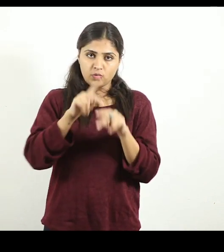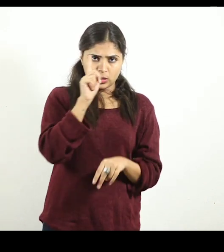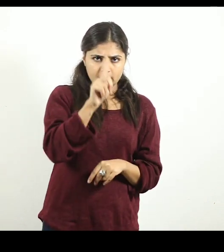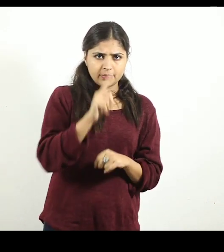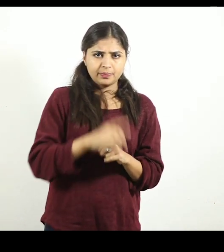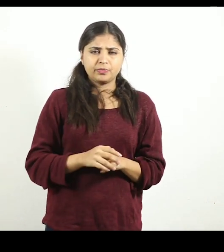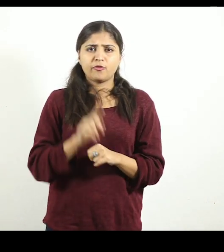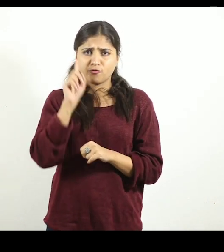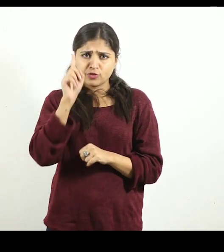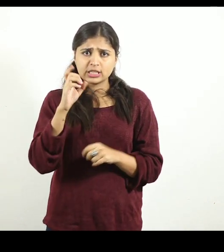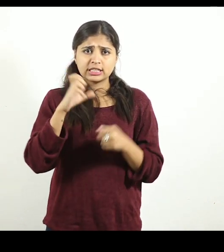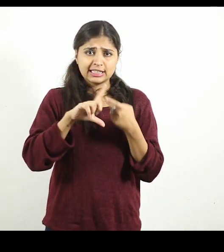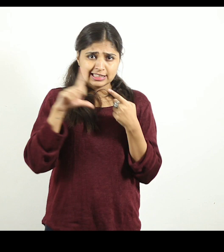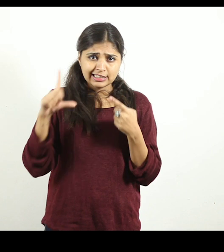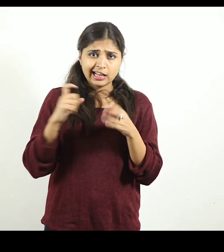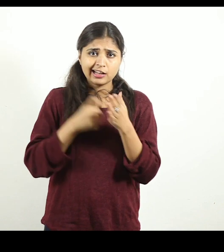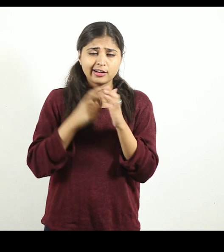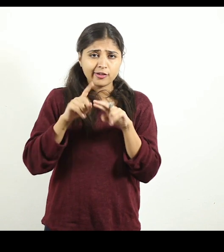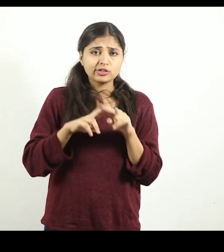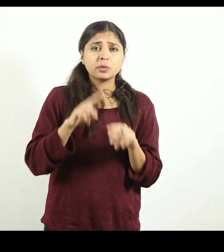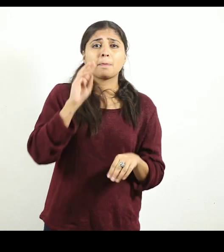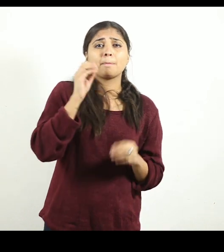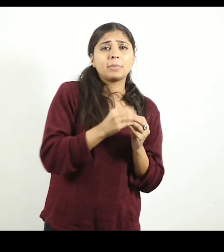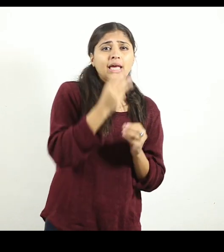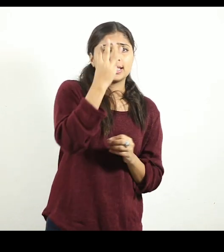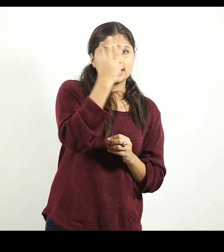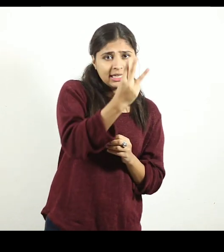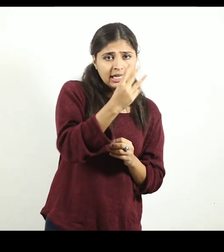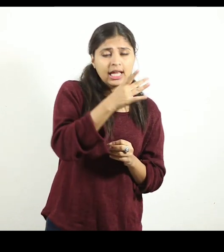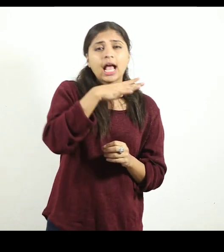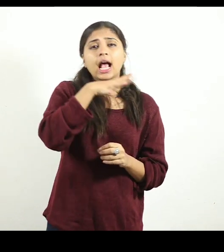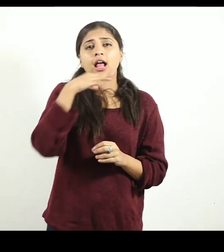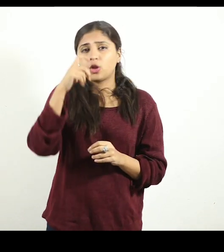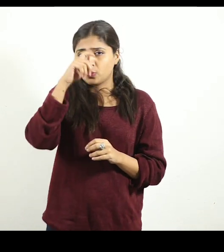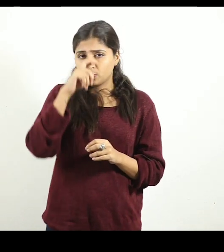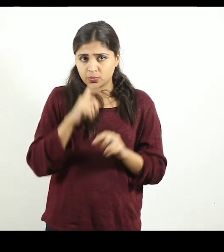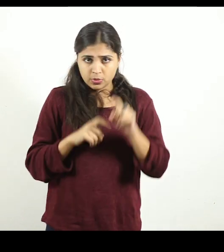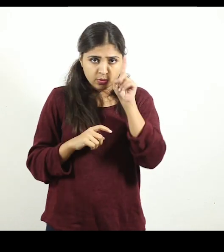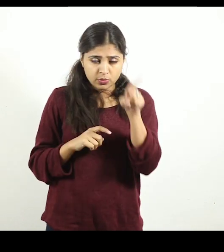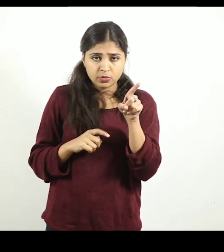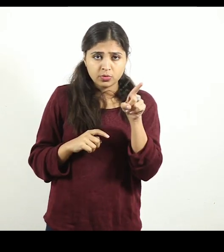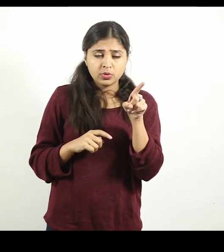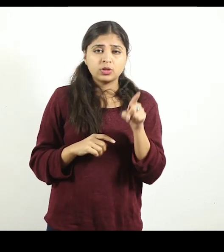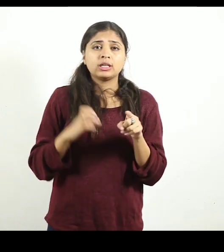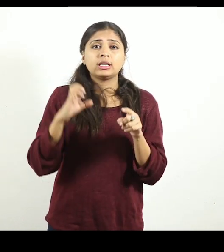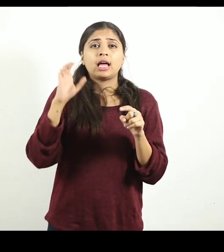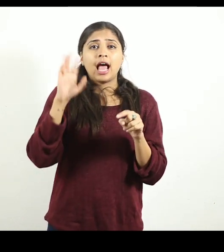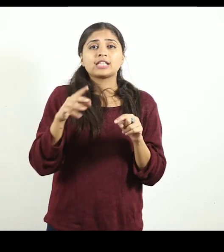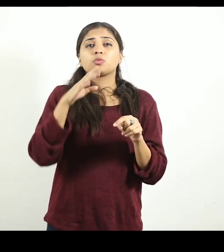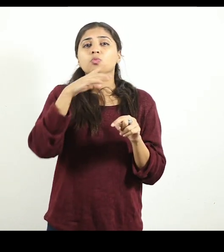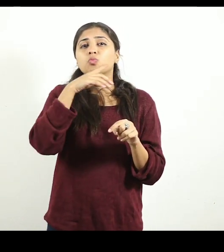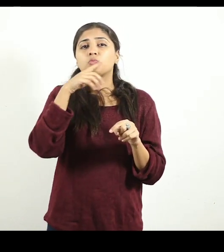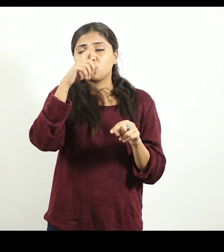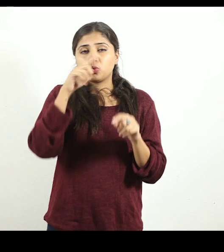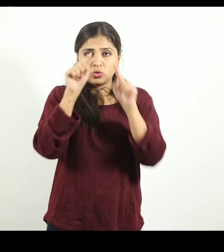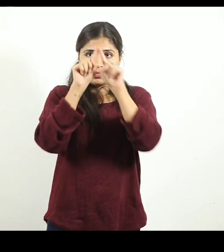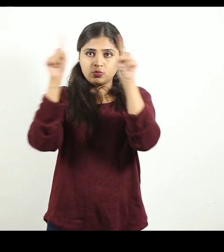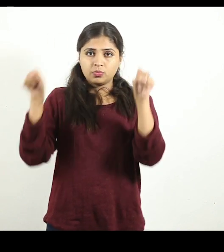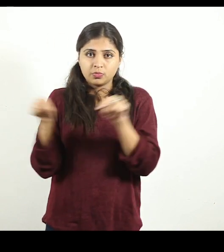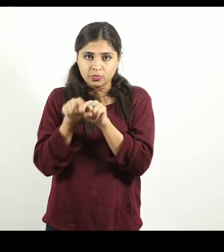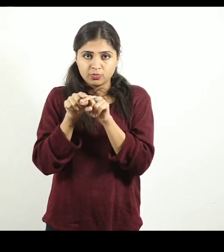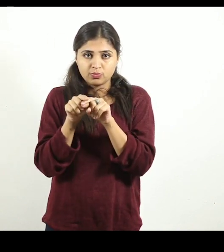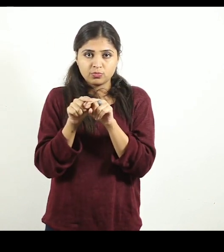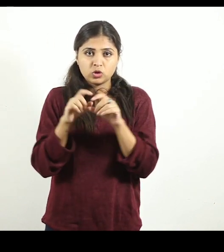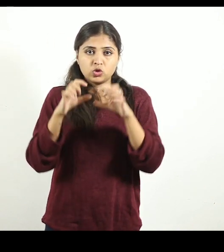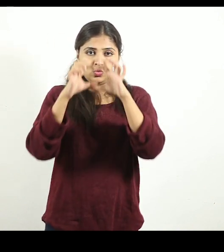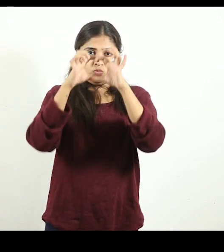is B3. The color is blue and the cell range has blue border with square corners. The second cell